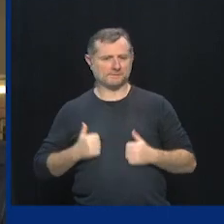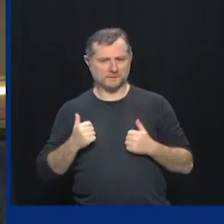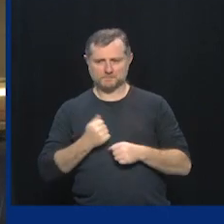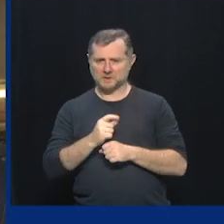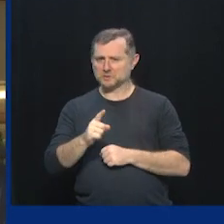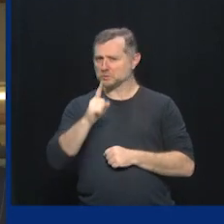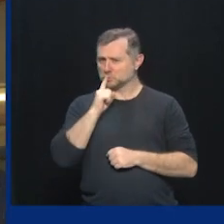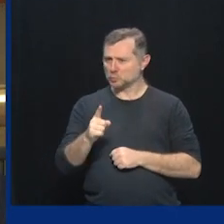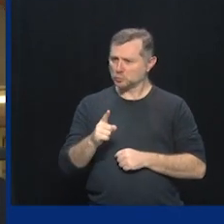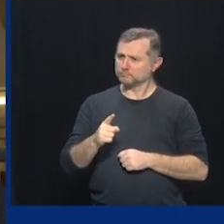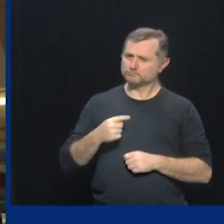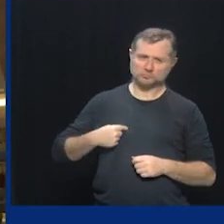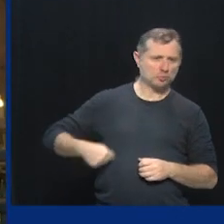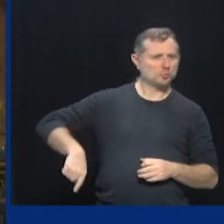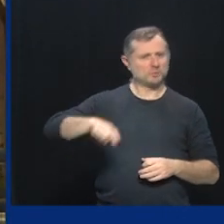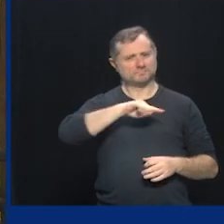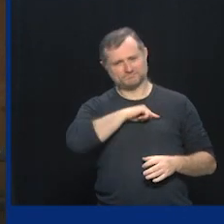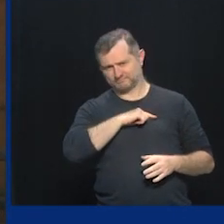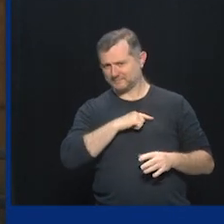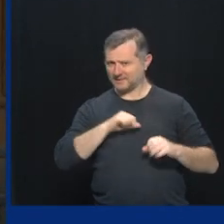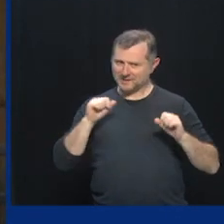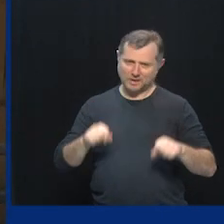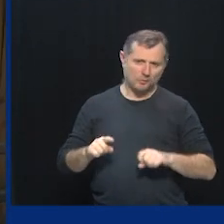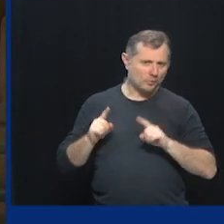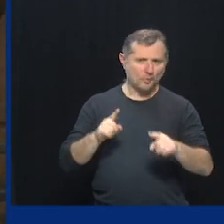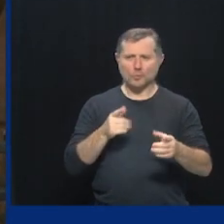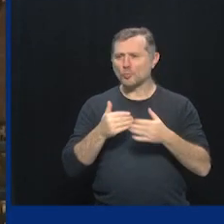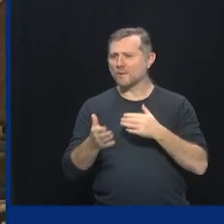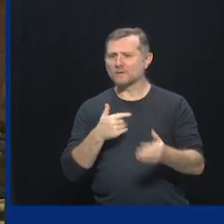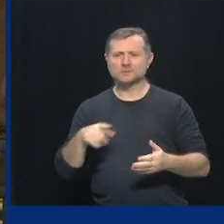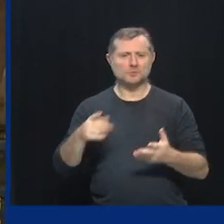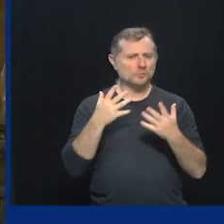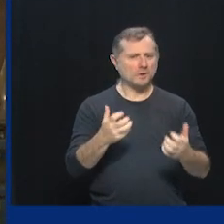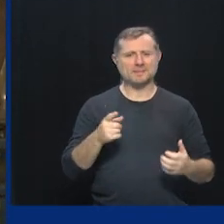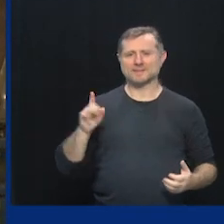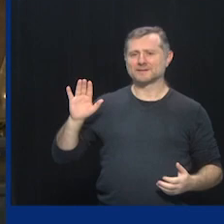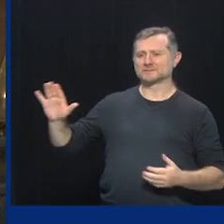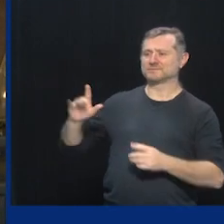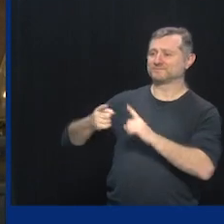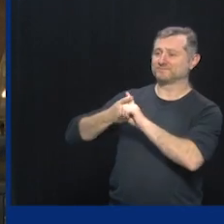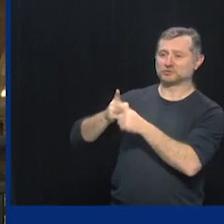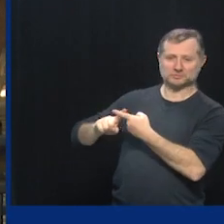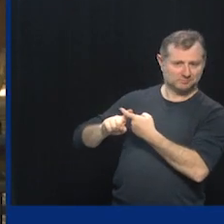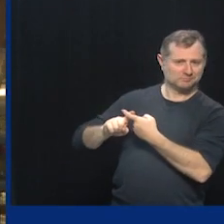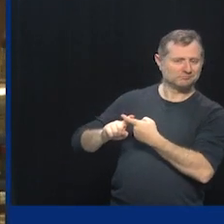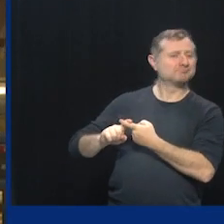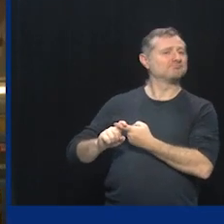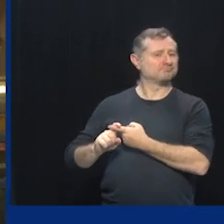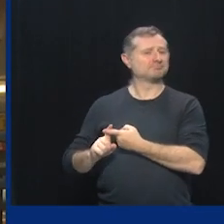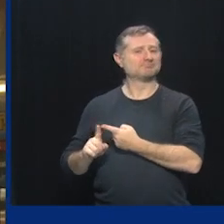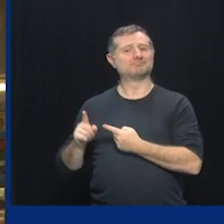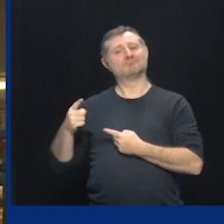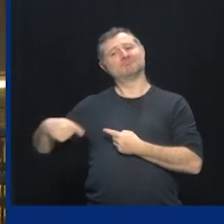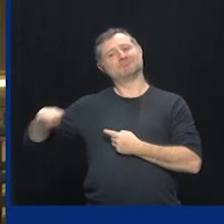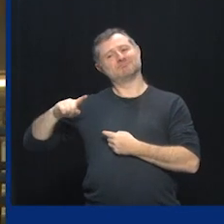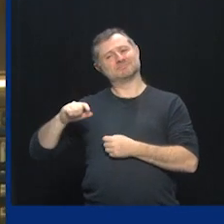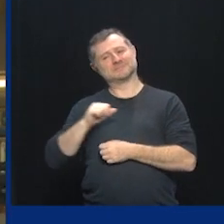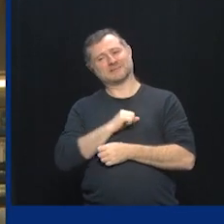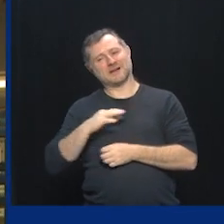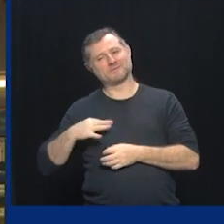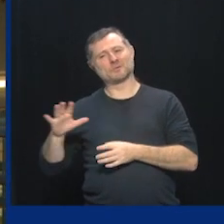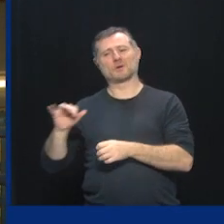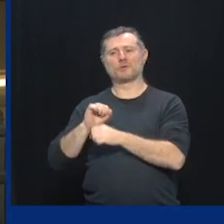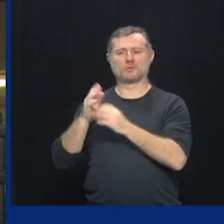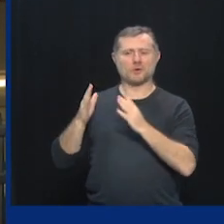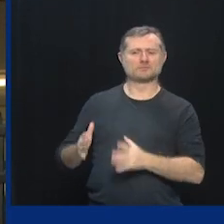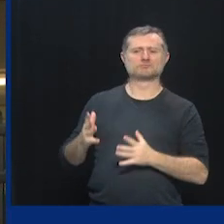thank him for his friendship over the years, but also just making so much happen. They're the ones who are going to be able to restore this power, this service that we all need.